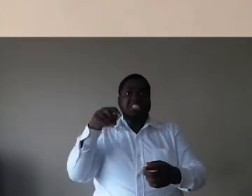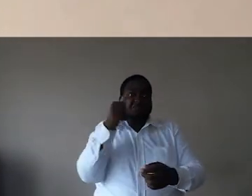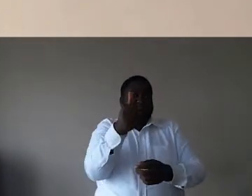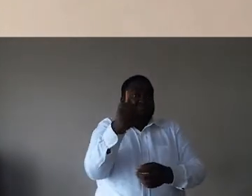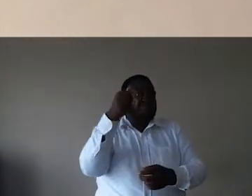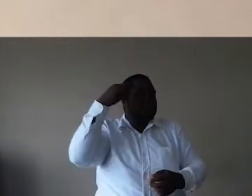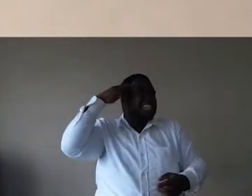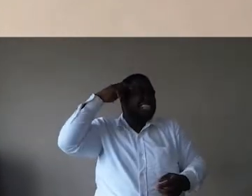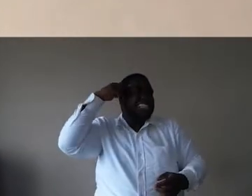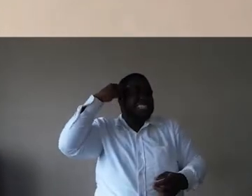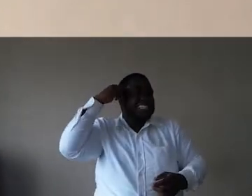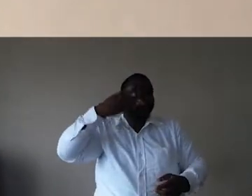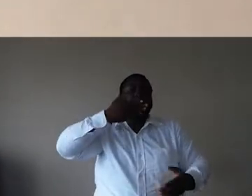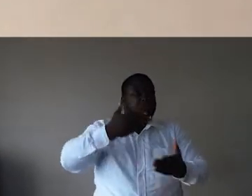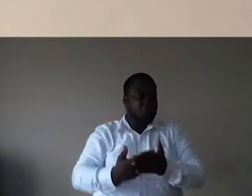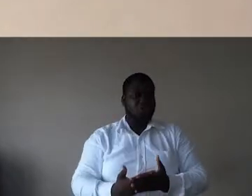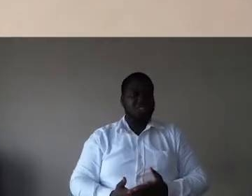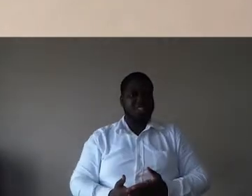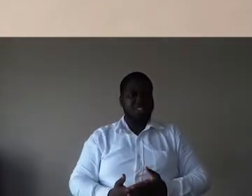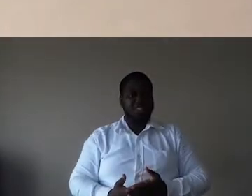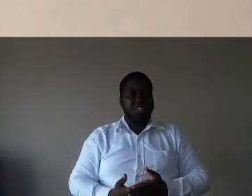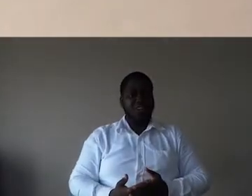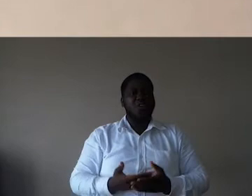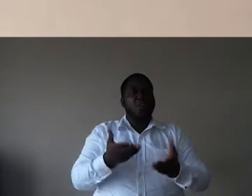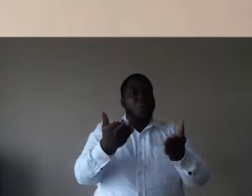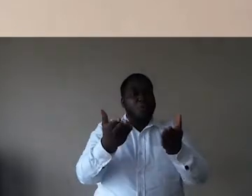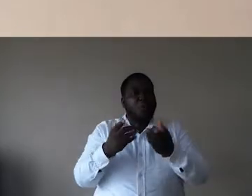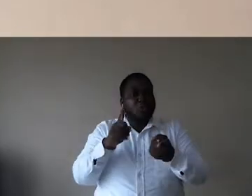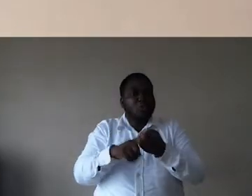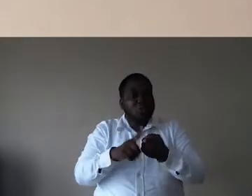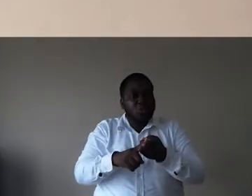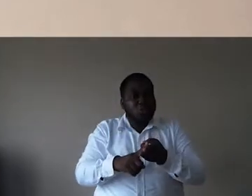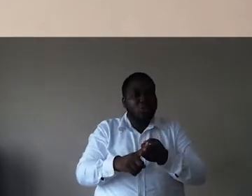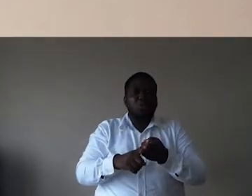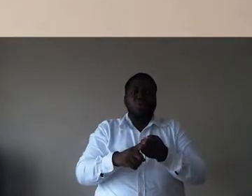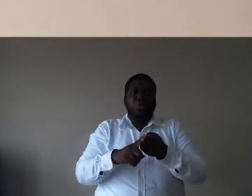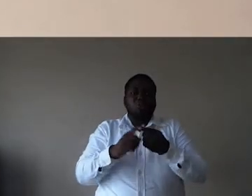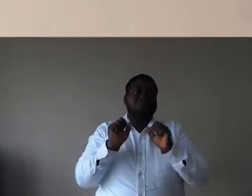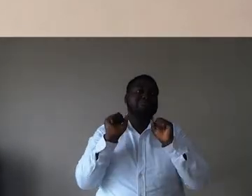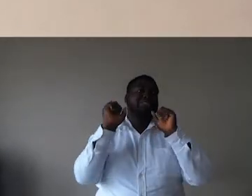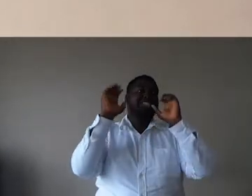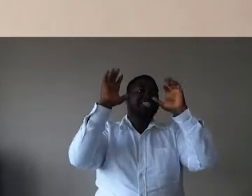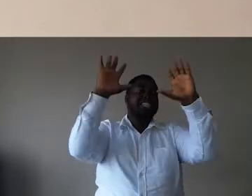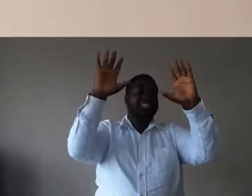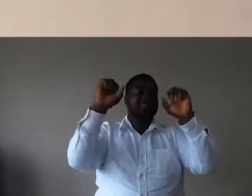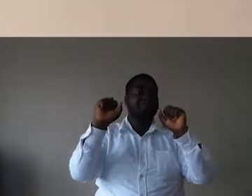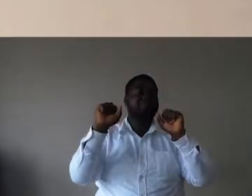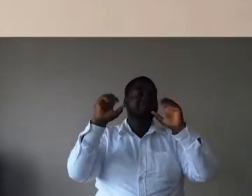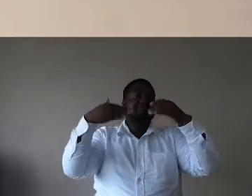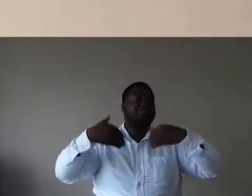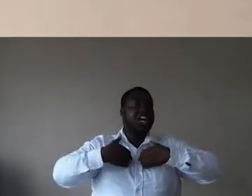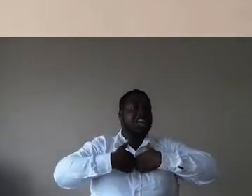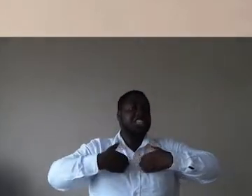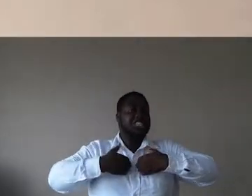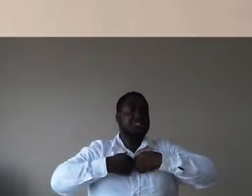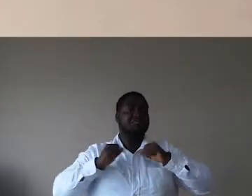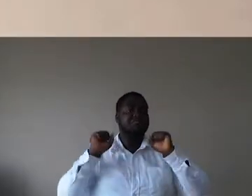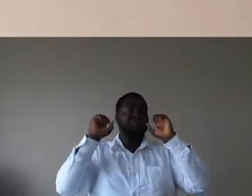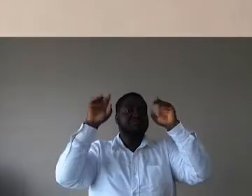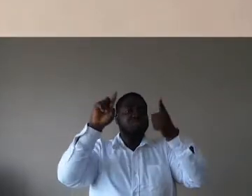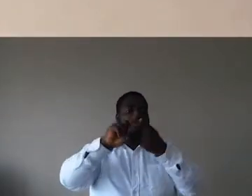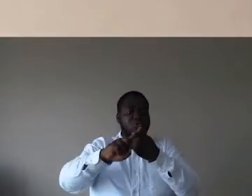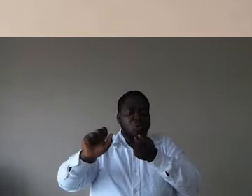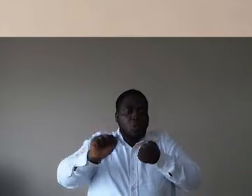sin of sexual immorality. They didn't steal anybody's thing. They didn't take anybody's wife. They were not homosexuals. They were